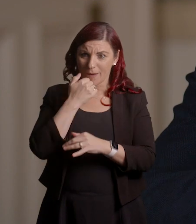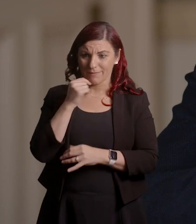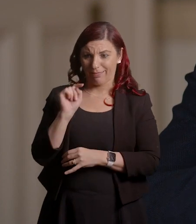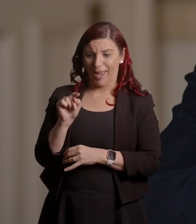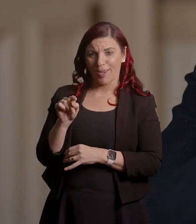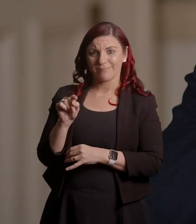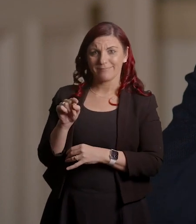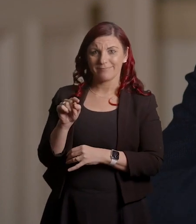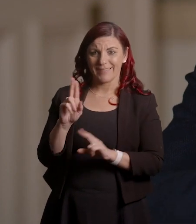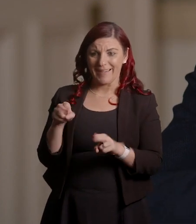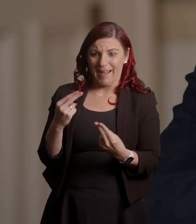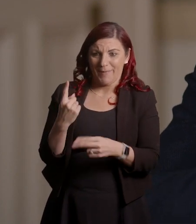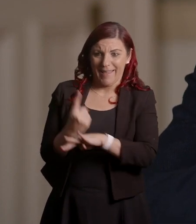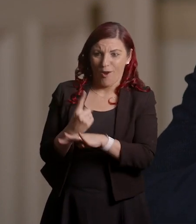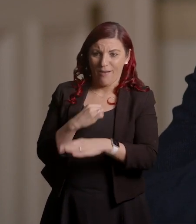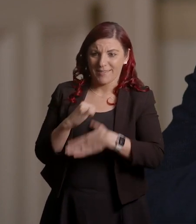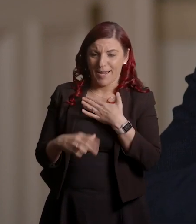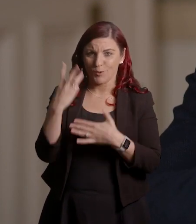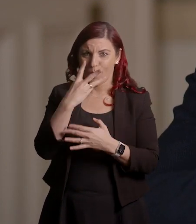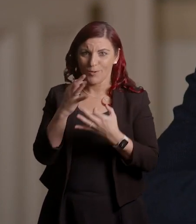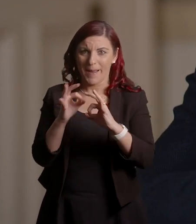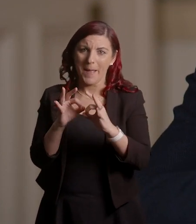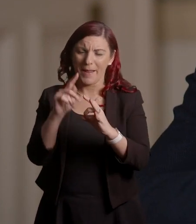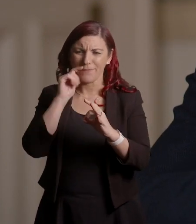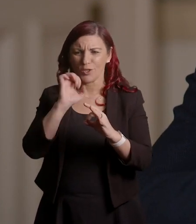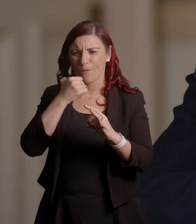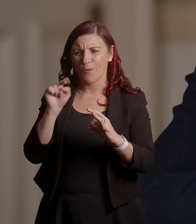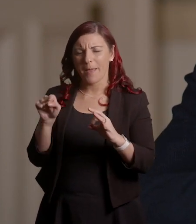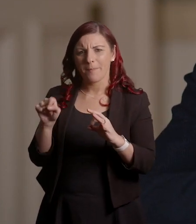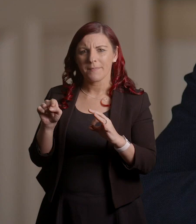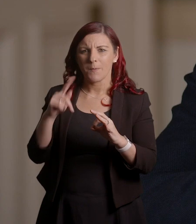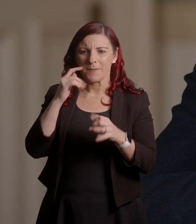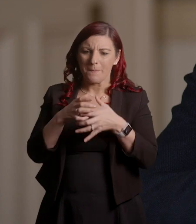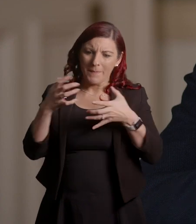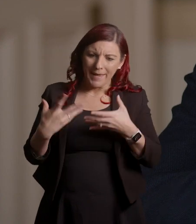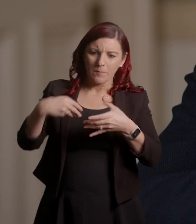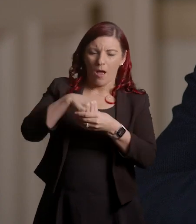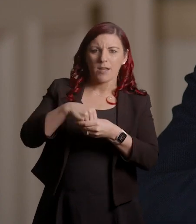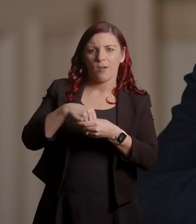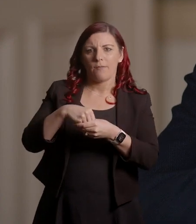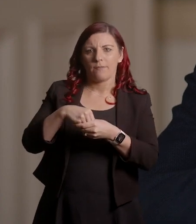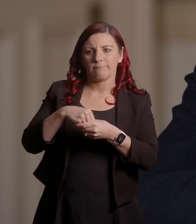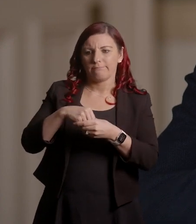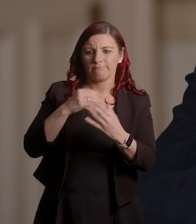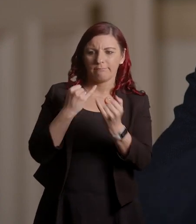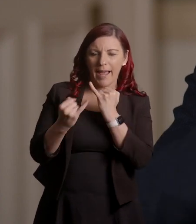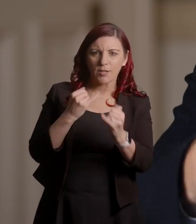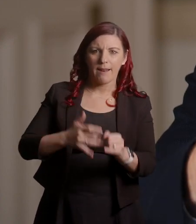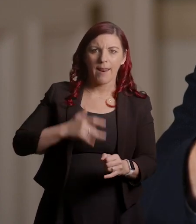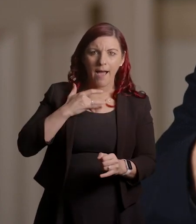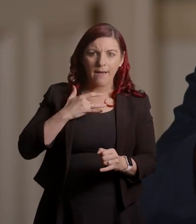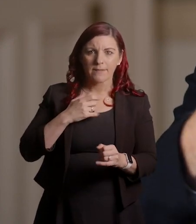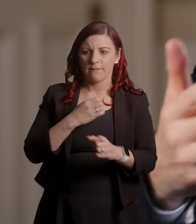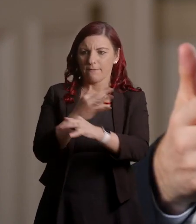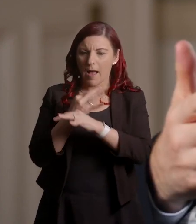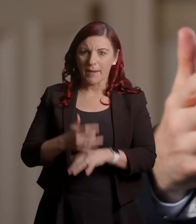because they couldn't get to be there at the game, and it's such a big part of players'